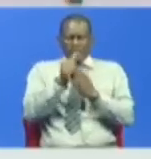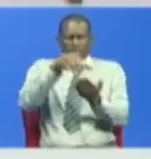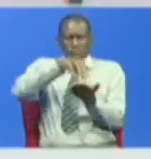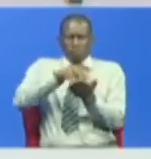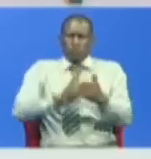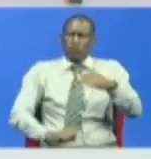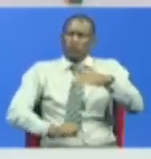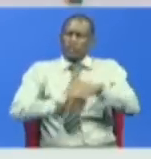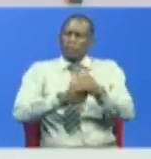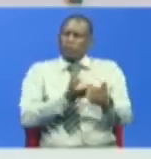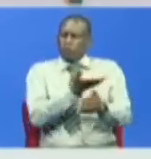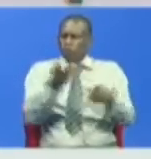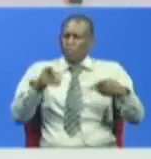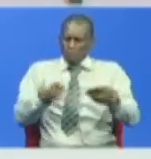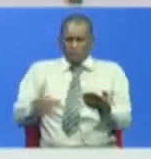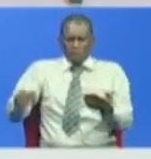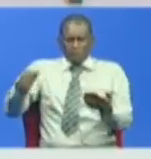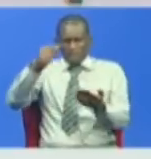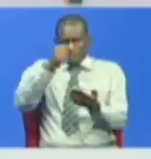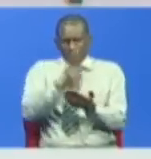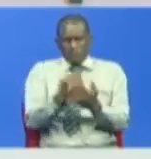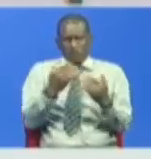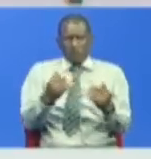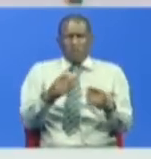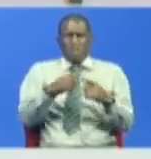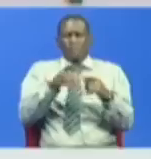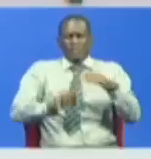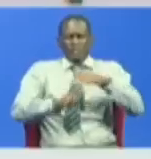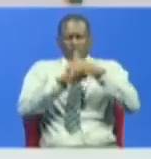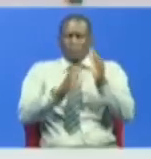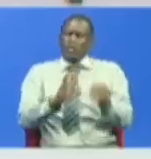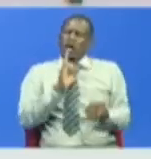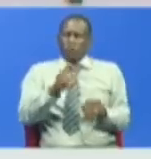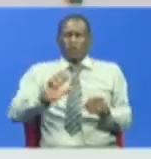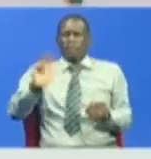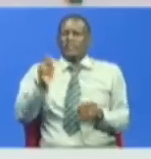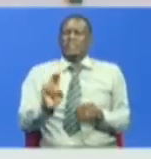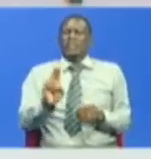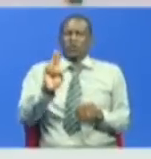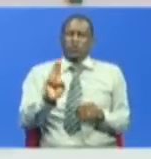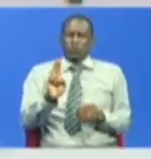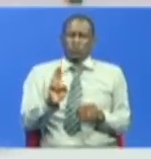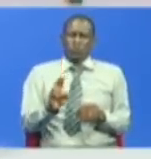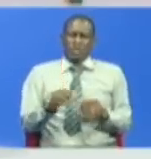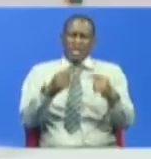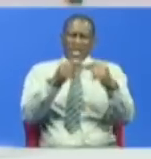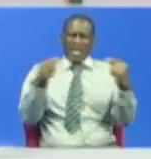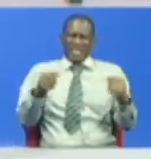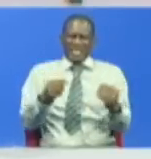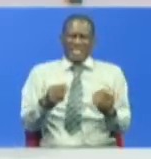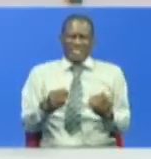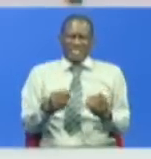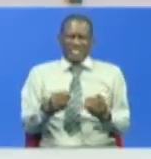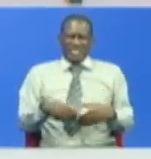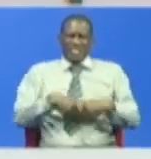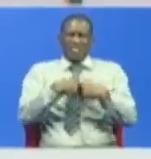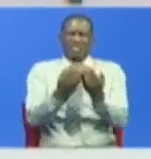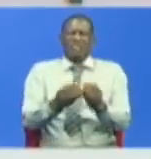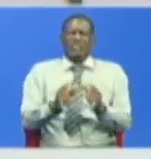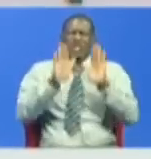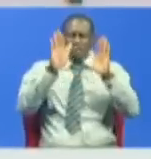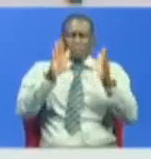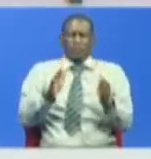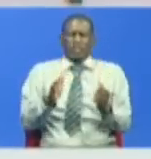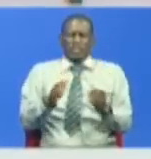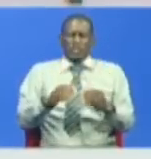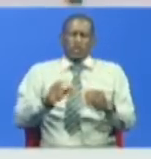those who have replaced them. But his lieutenants are cautioning President Uhuru Kenyatta against handing key committee positions to